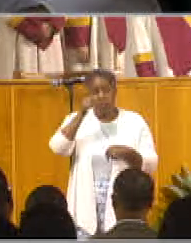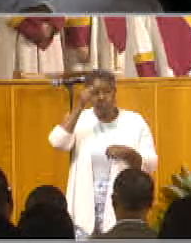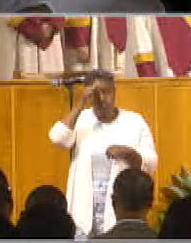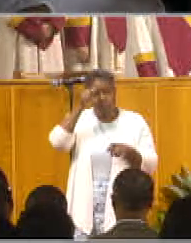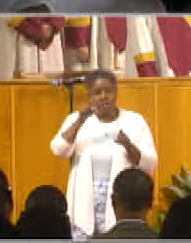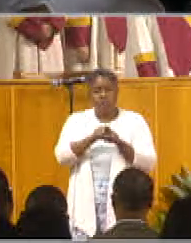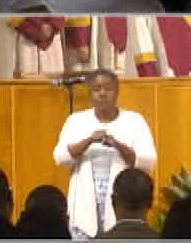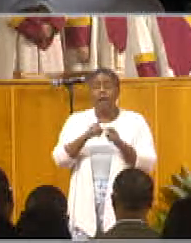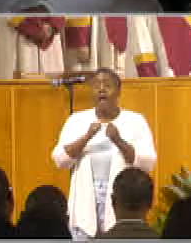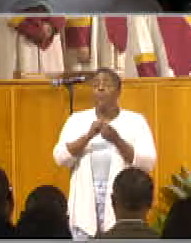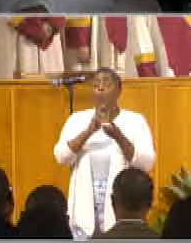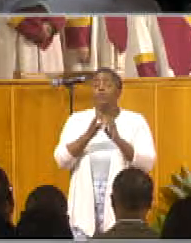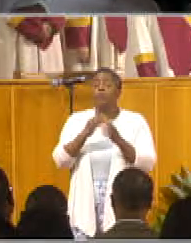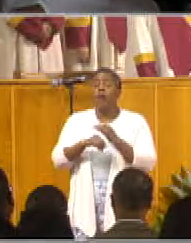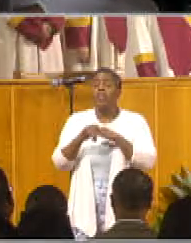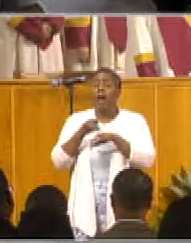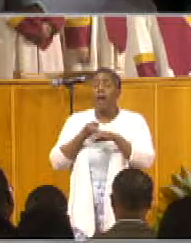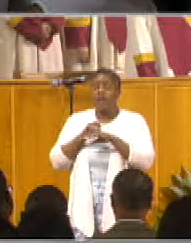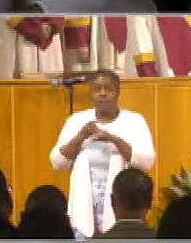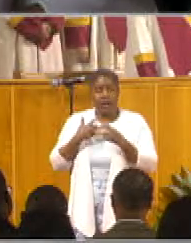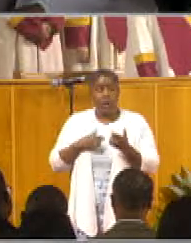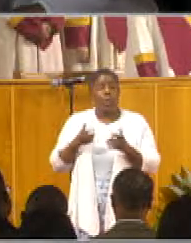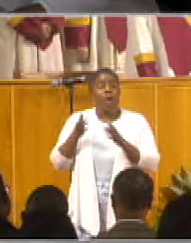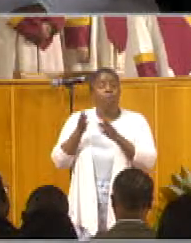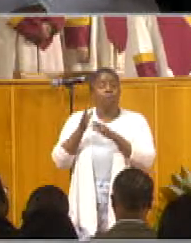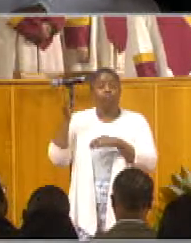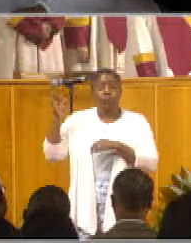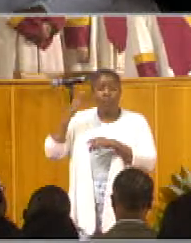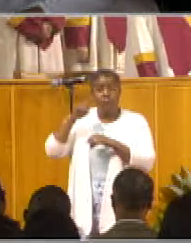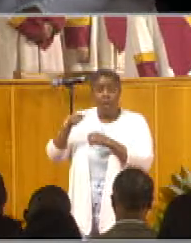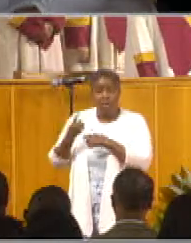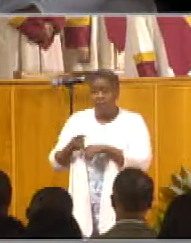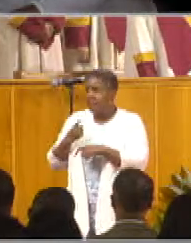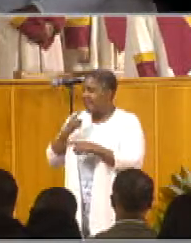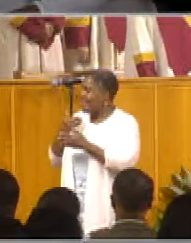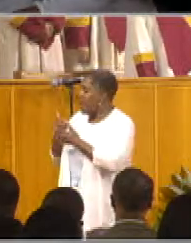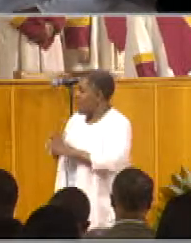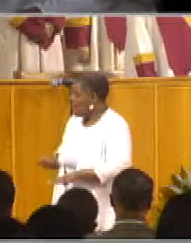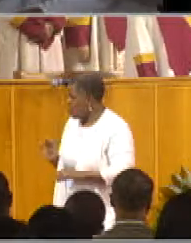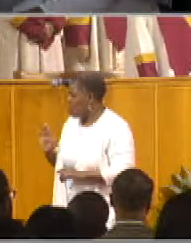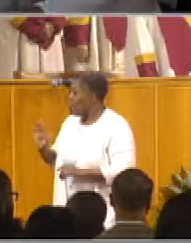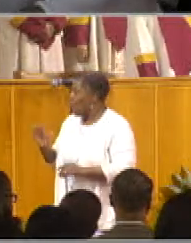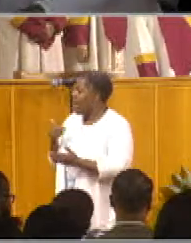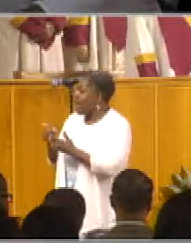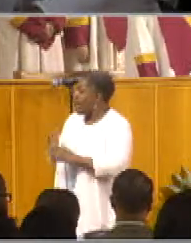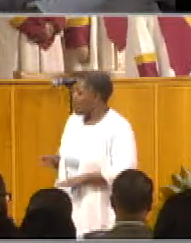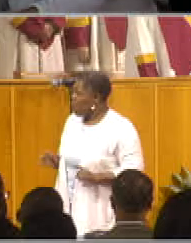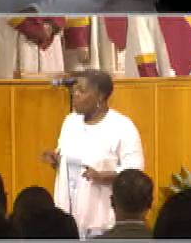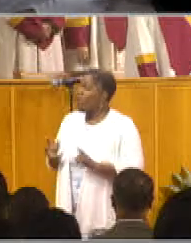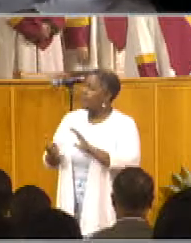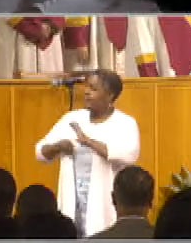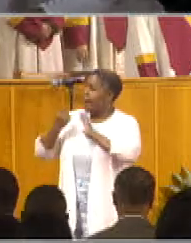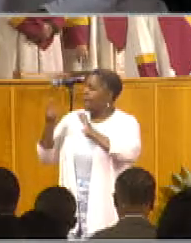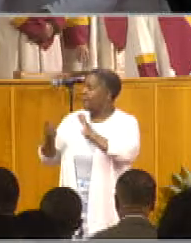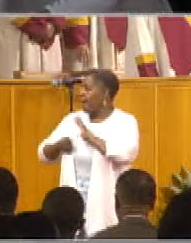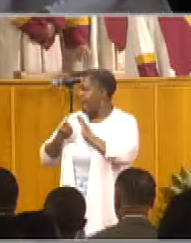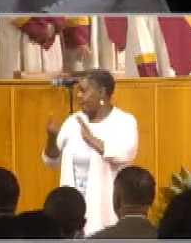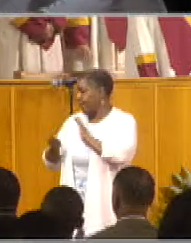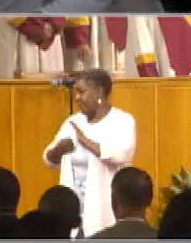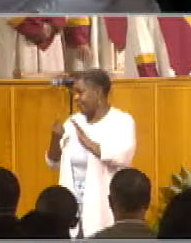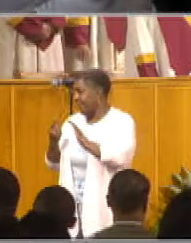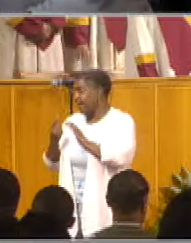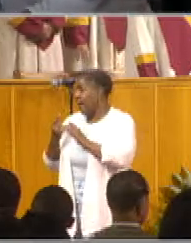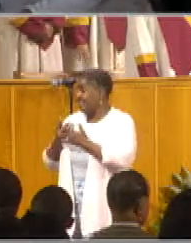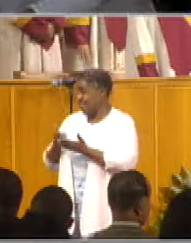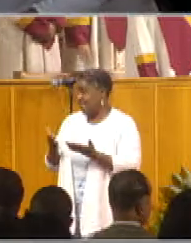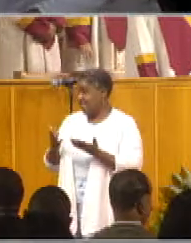island." Yeah. Do me a favor, play preacher for another time with your neighbor. Tell them, neighbor. Oh, neighbor. Oh neighbor, sometimes